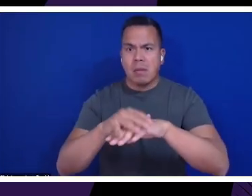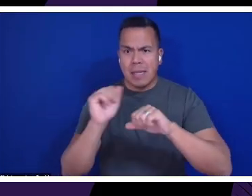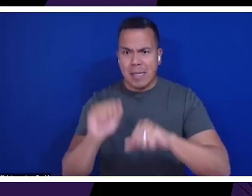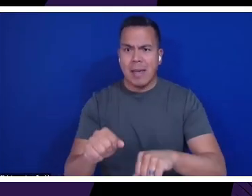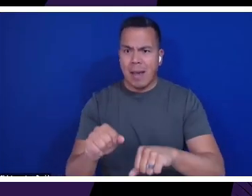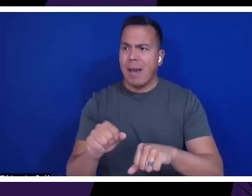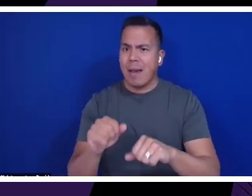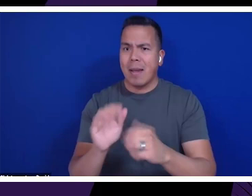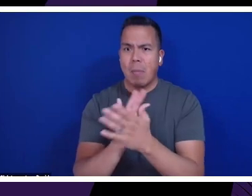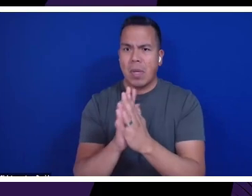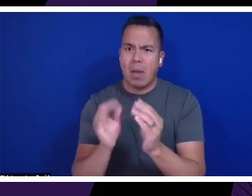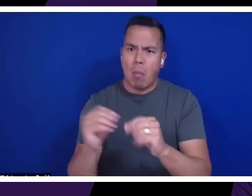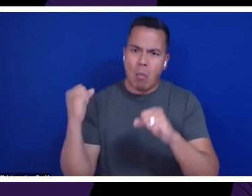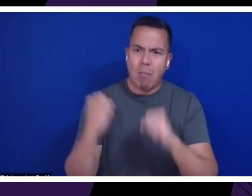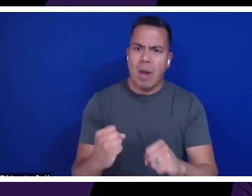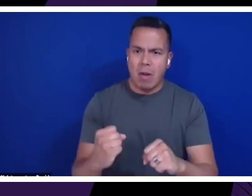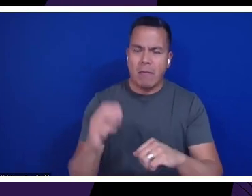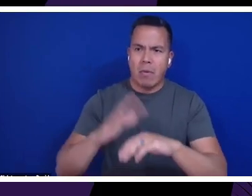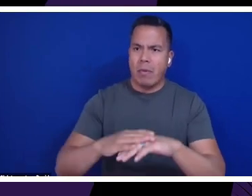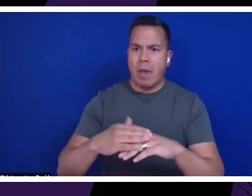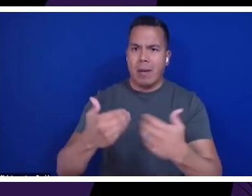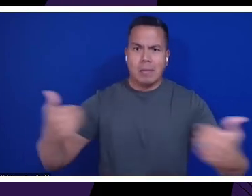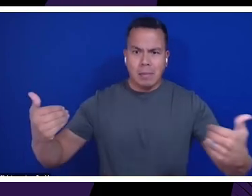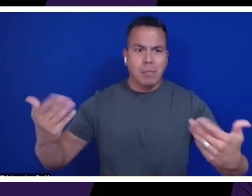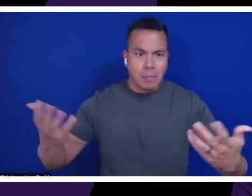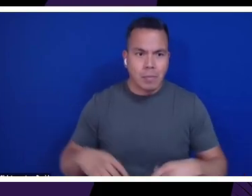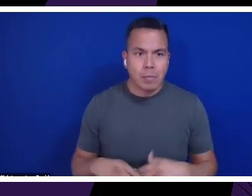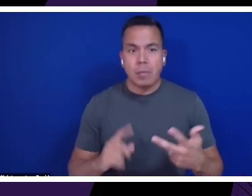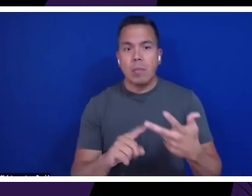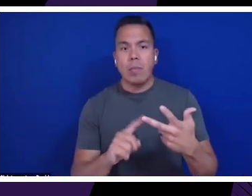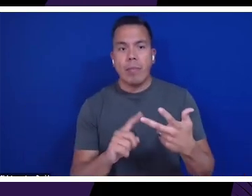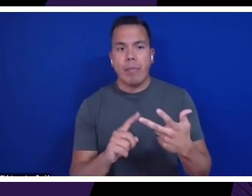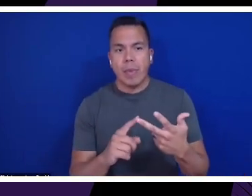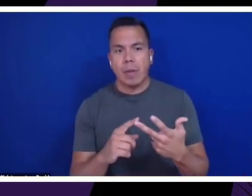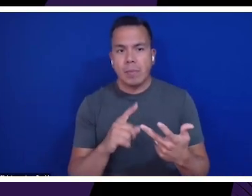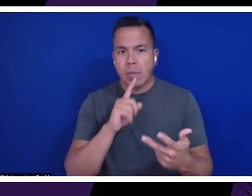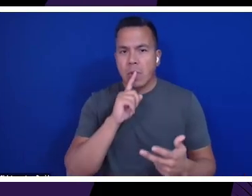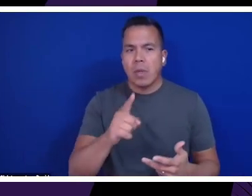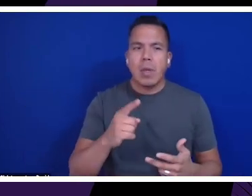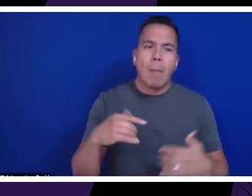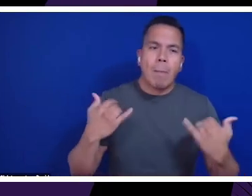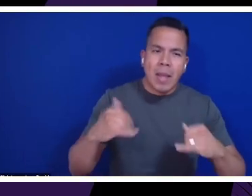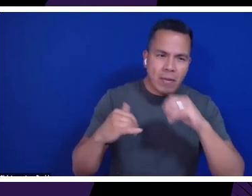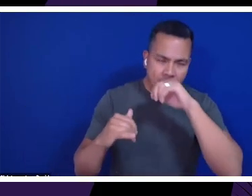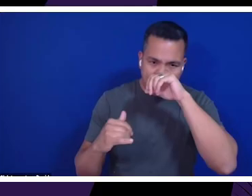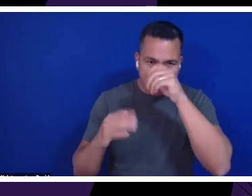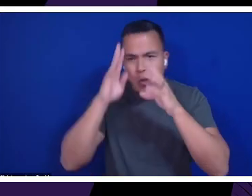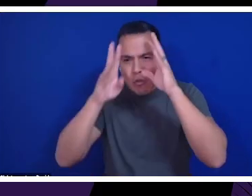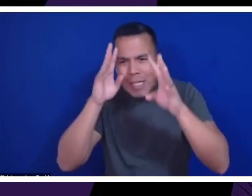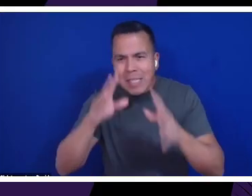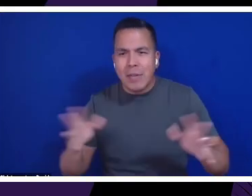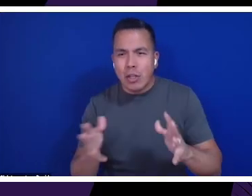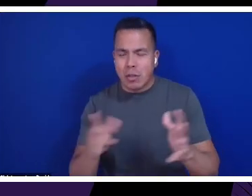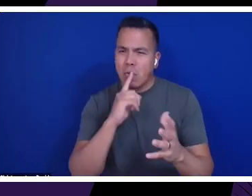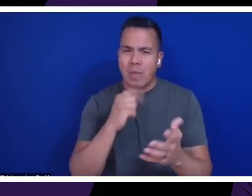than those parts combined. And buzzing creativity and whimsical playfulness can definitely shape